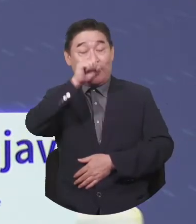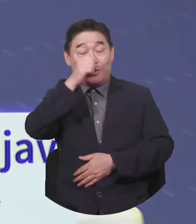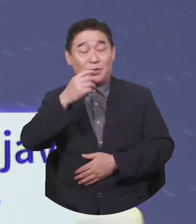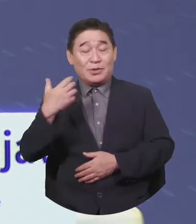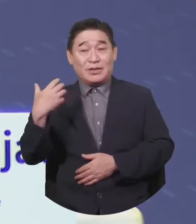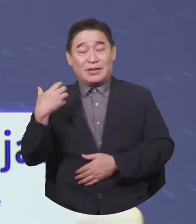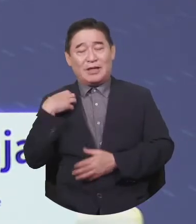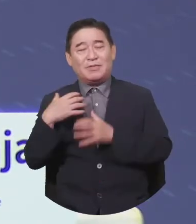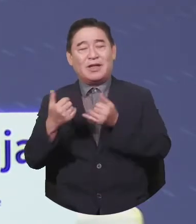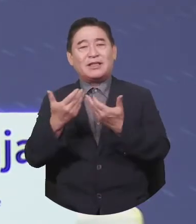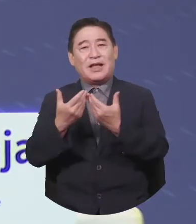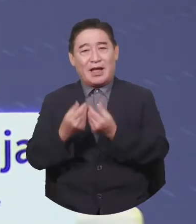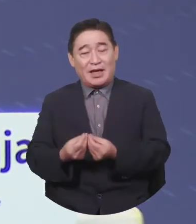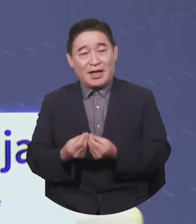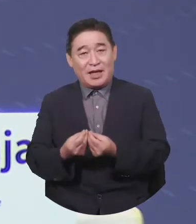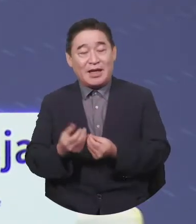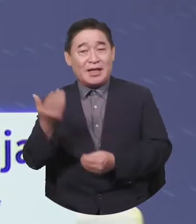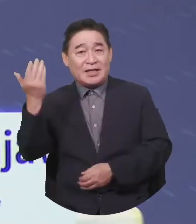with the developing and recipient